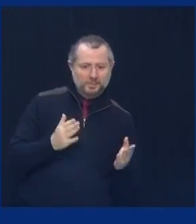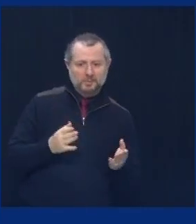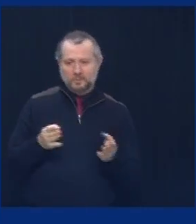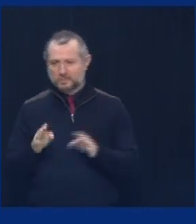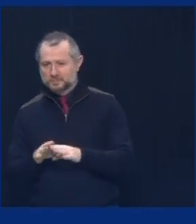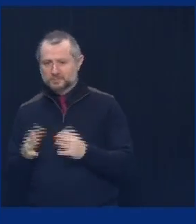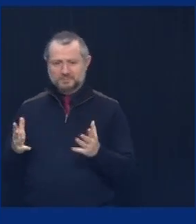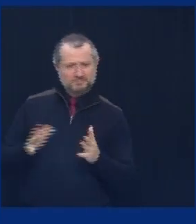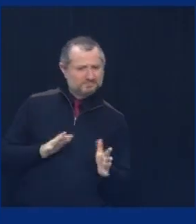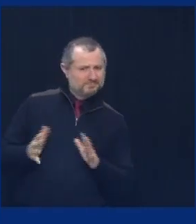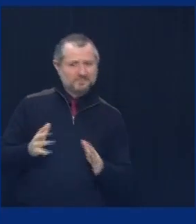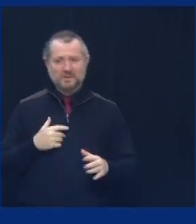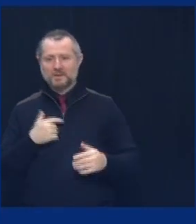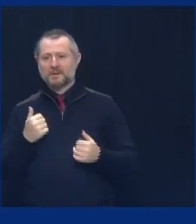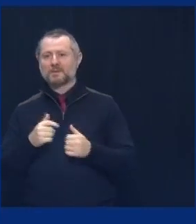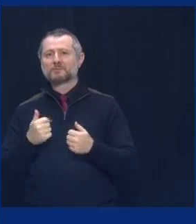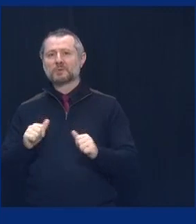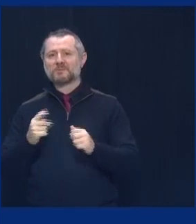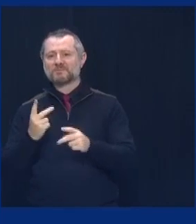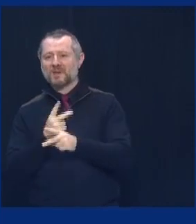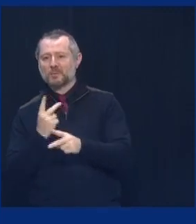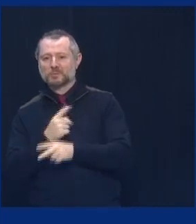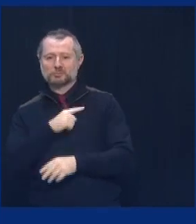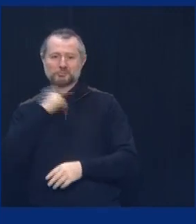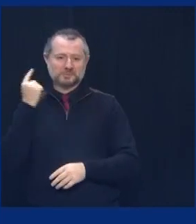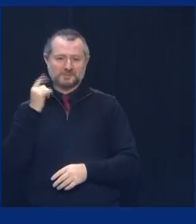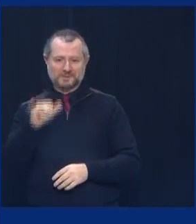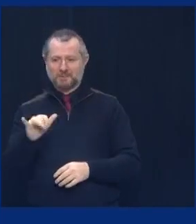in the risk level of the economic activity.